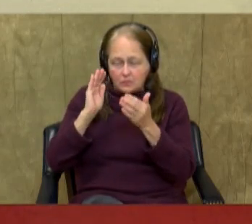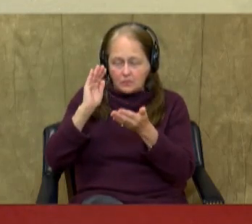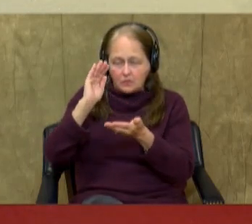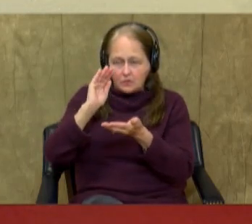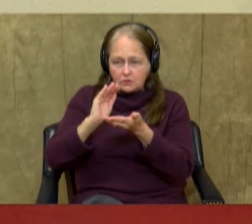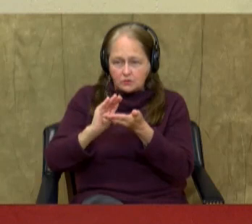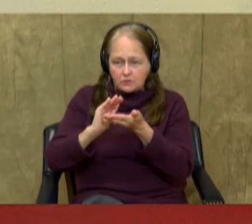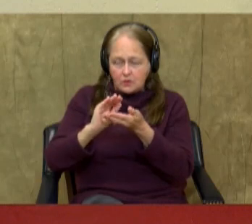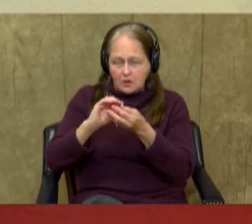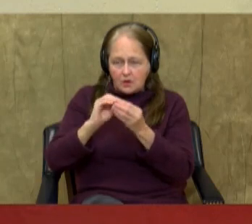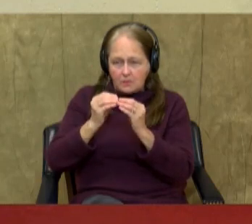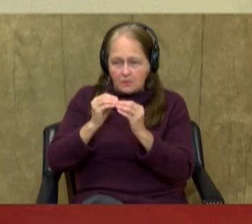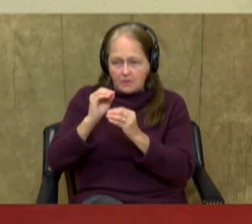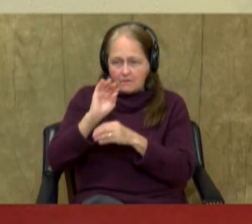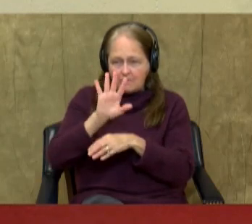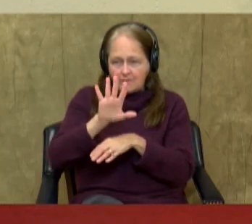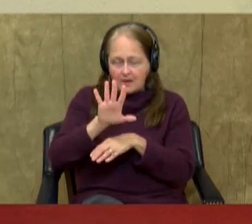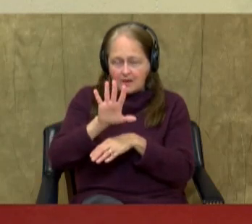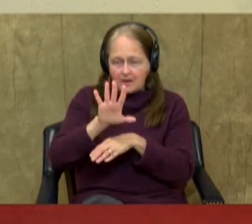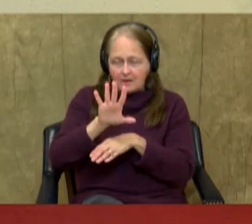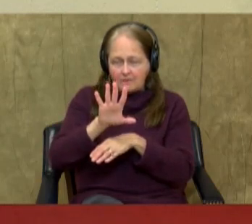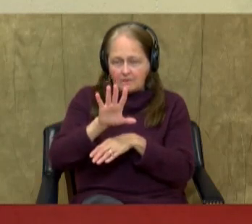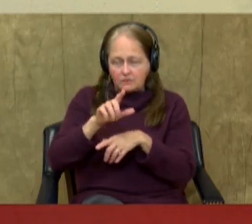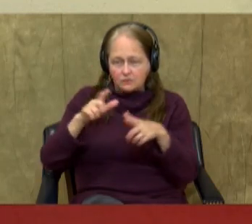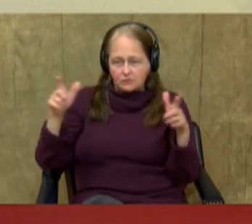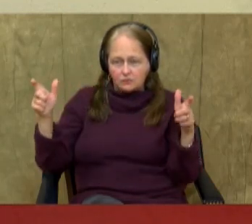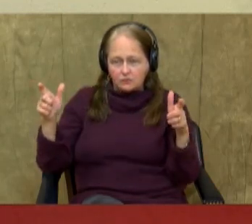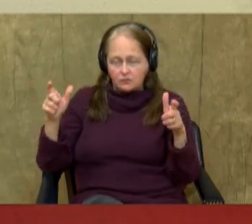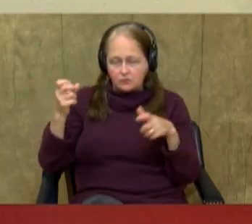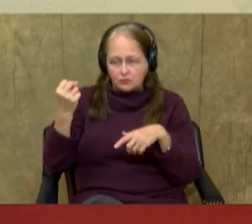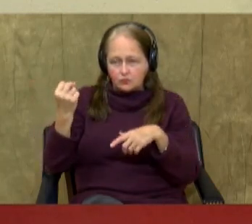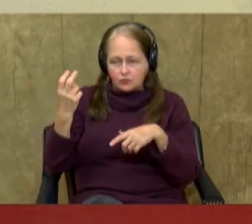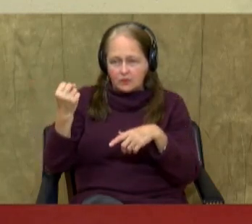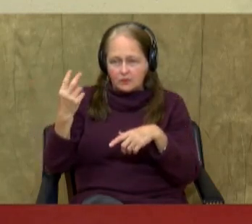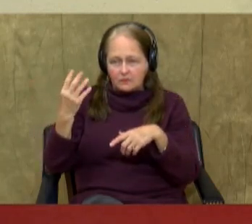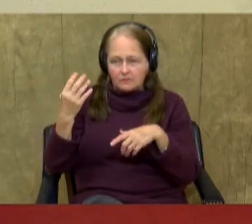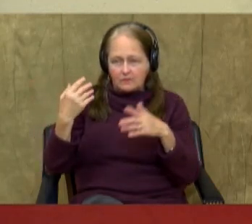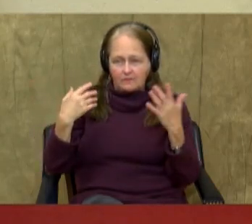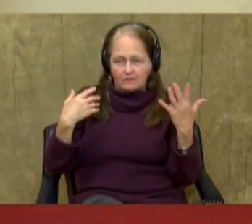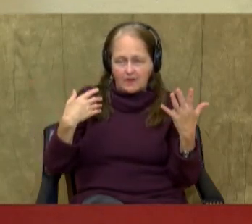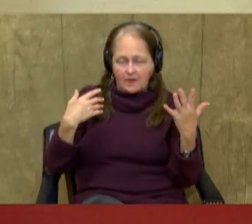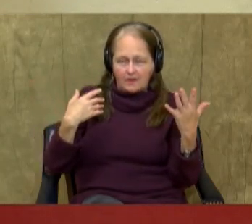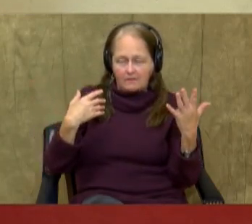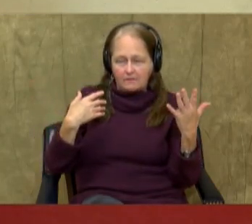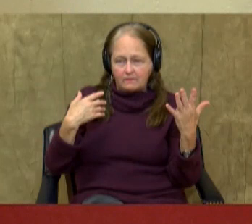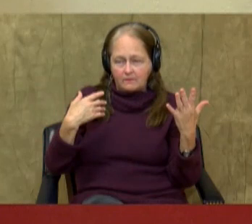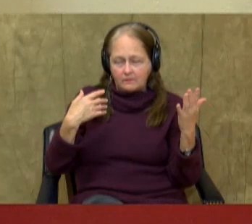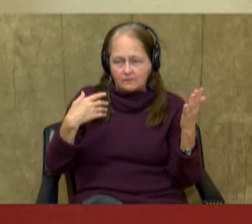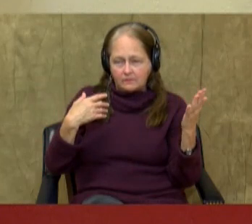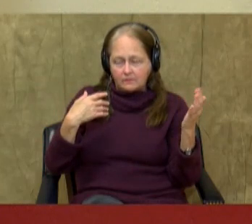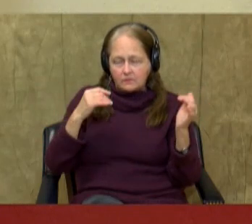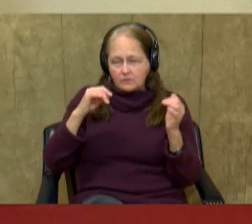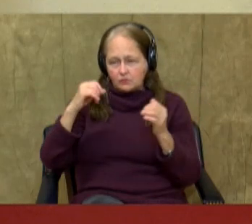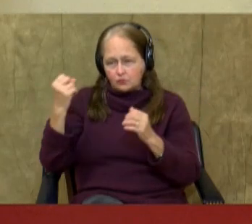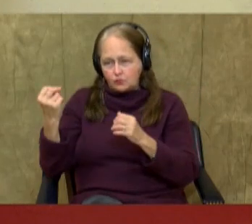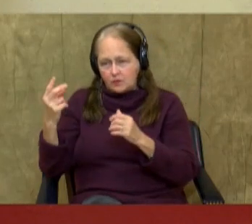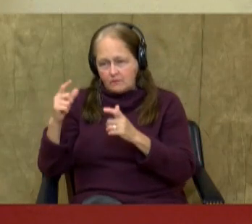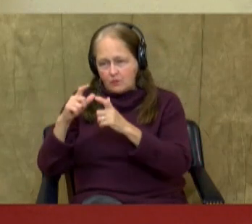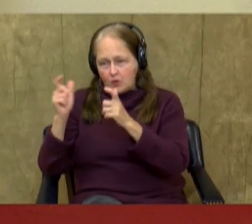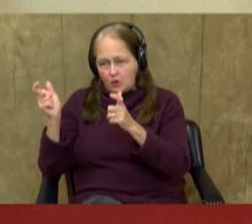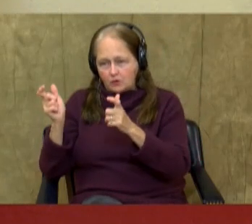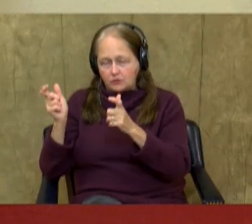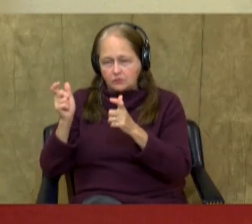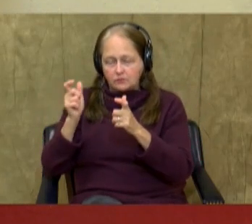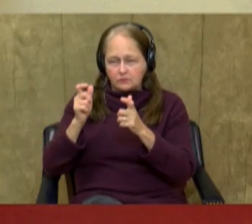smallest number is 5 and the largest number is 12. So we know that our frequency table is going